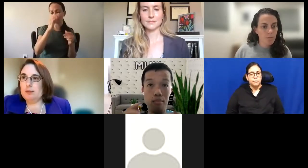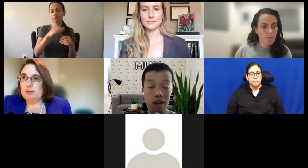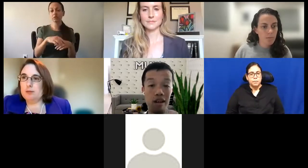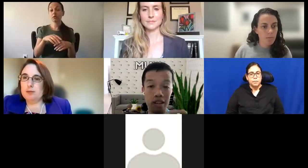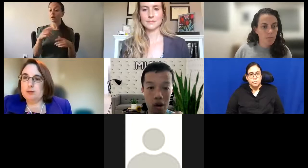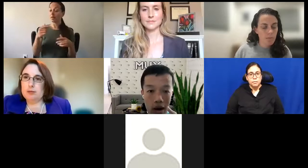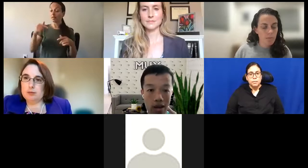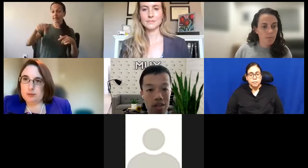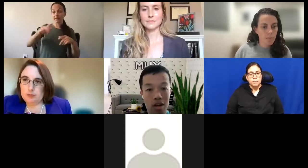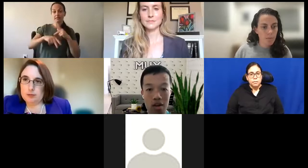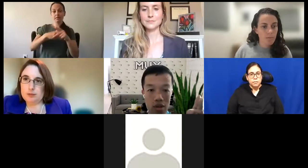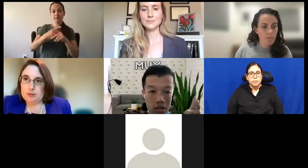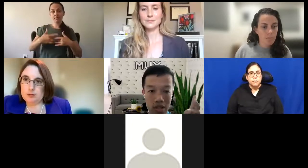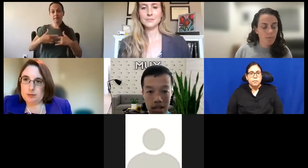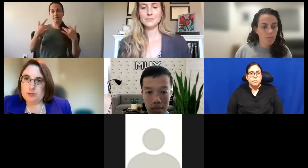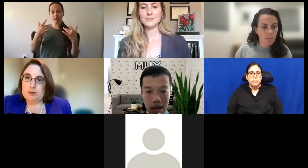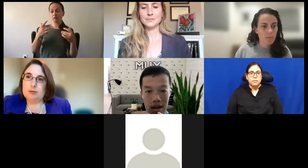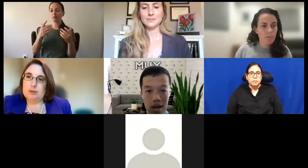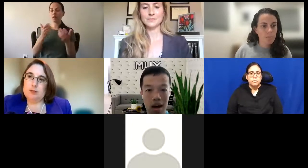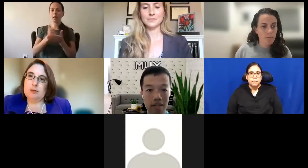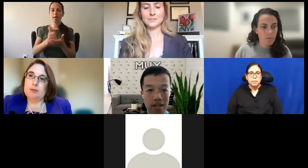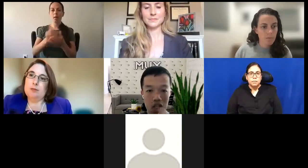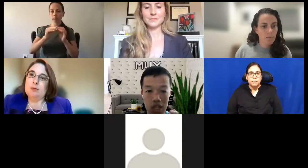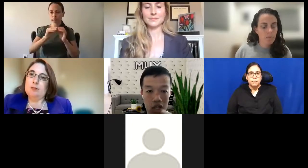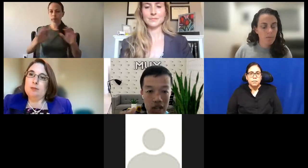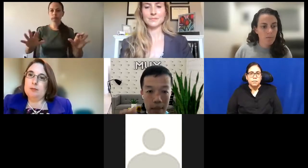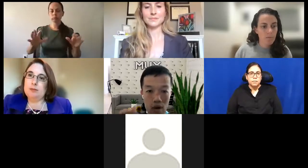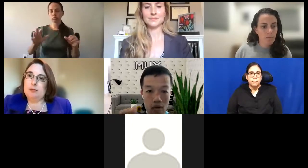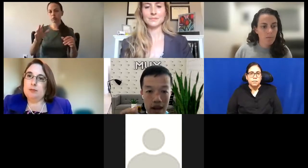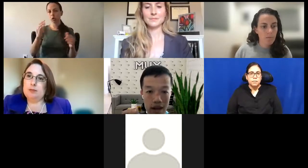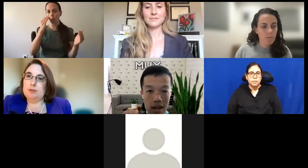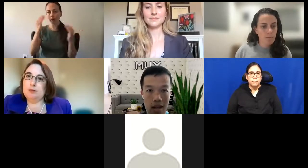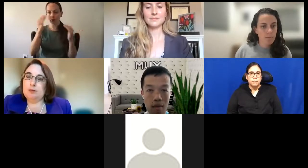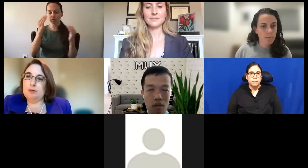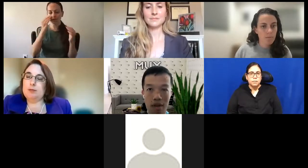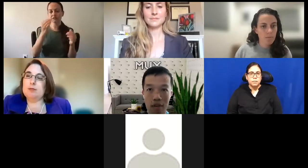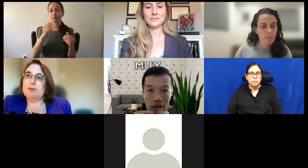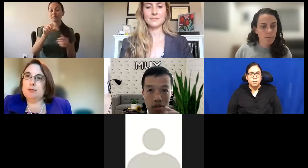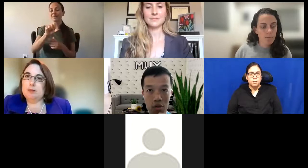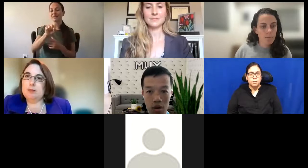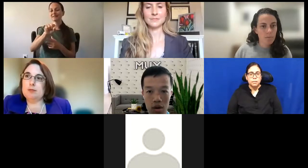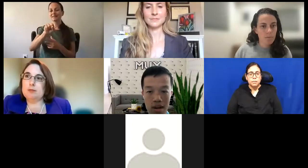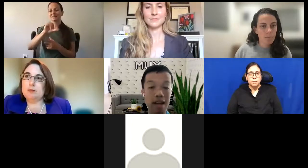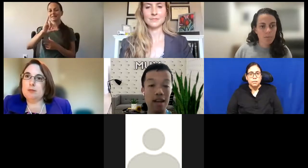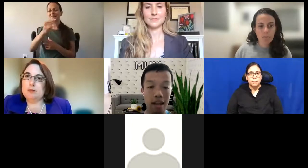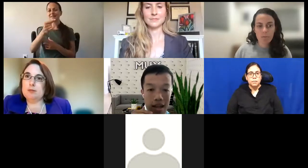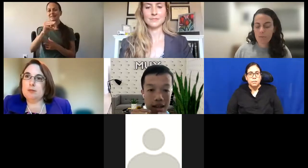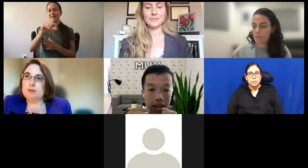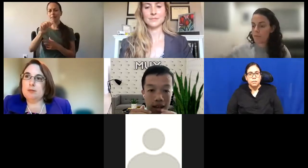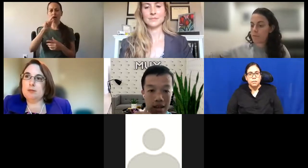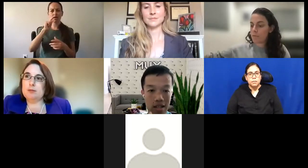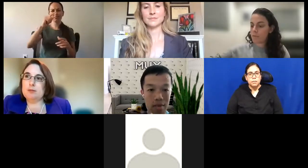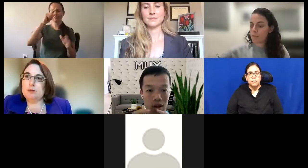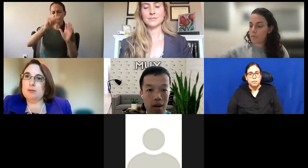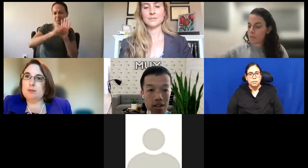this are great at broadening that awareness, reducing the stigma. Obviously, change doesn't happen overnight, but hopefully for those who are